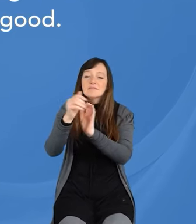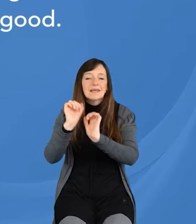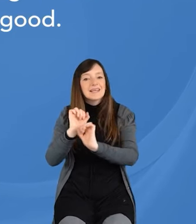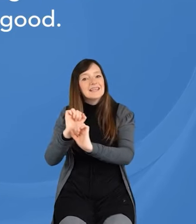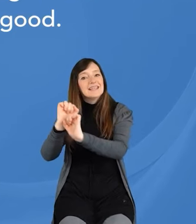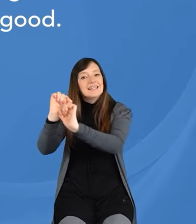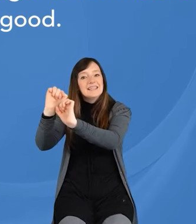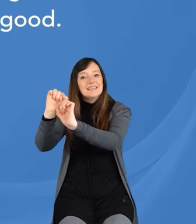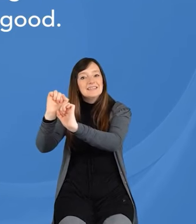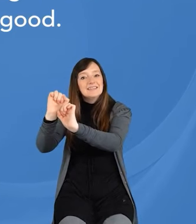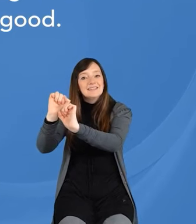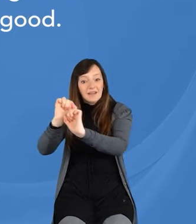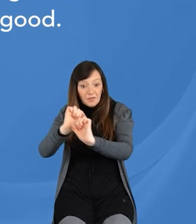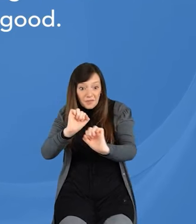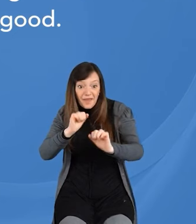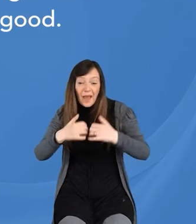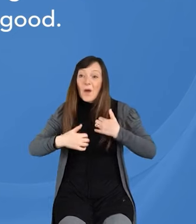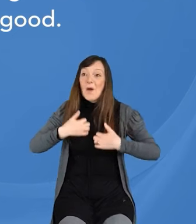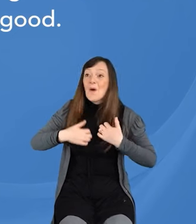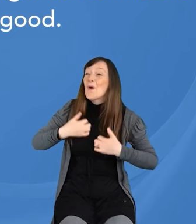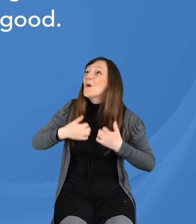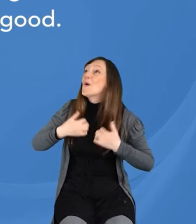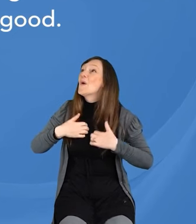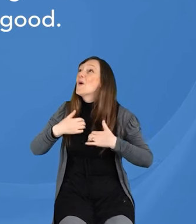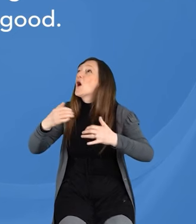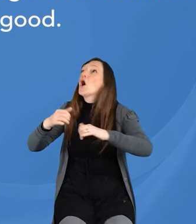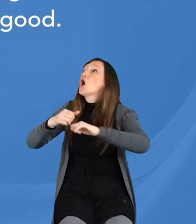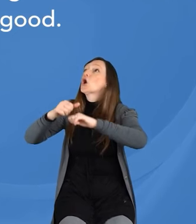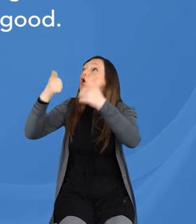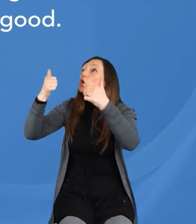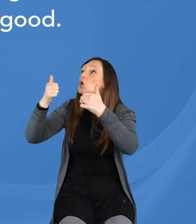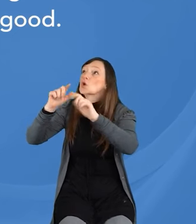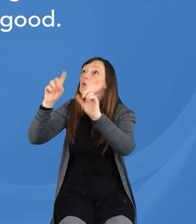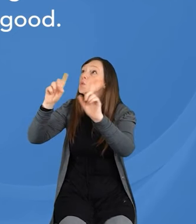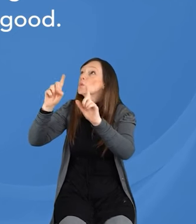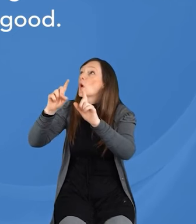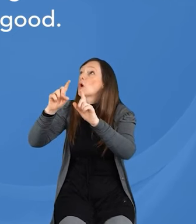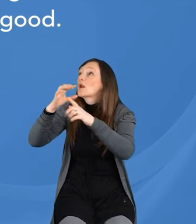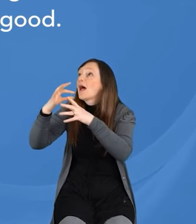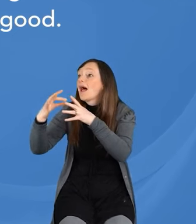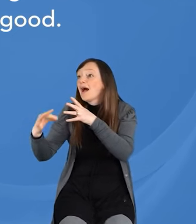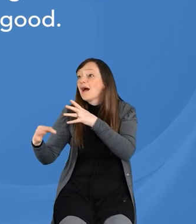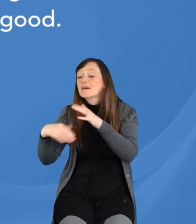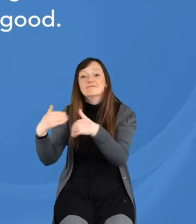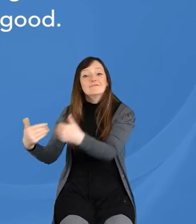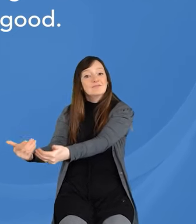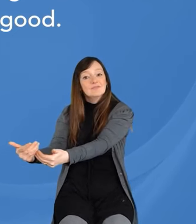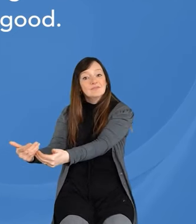very own, eager to do what is good.